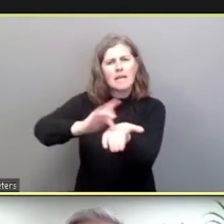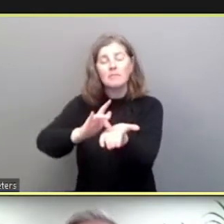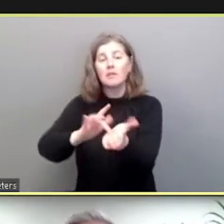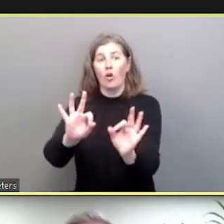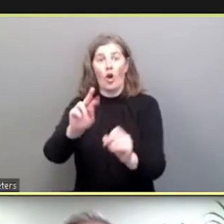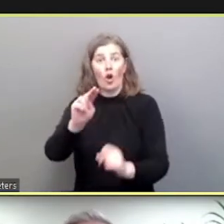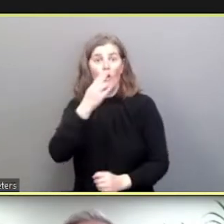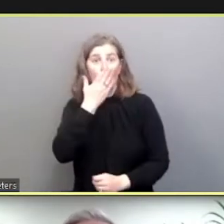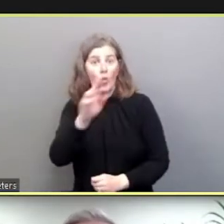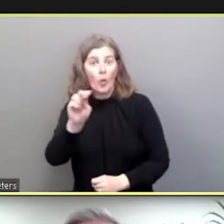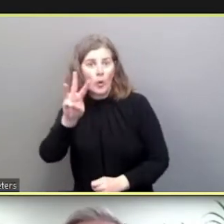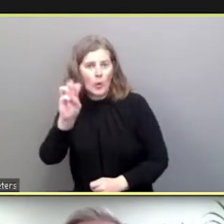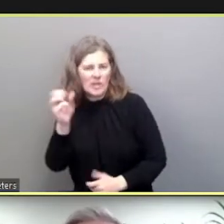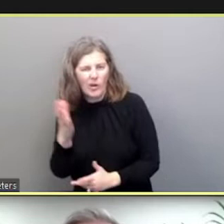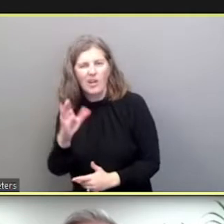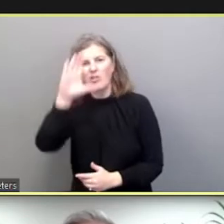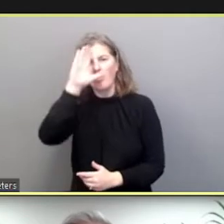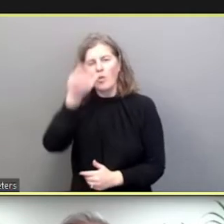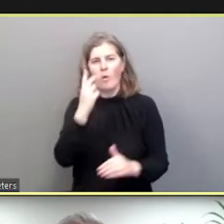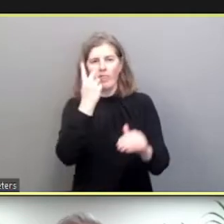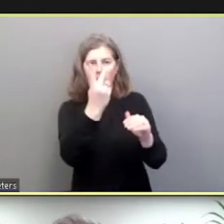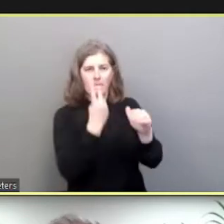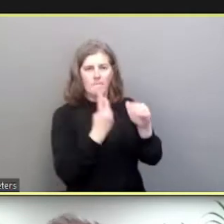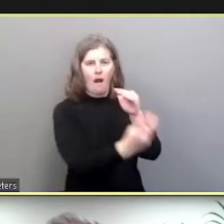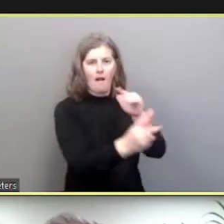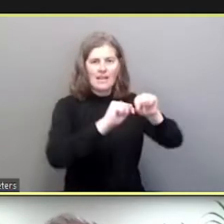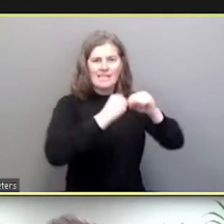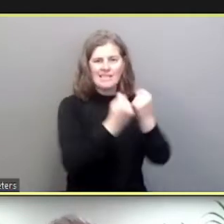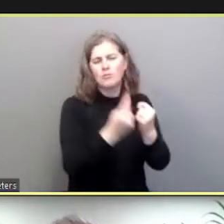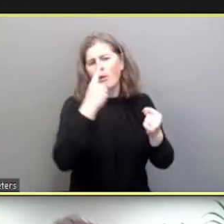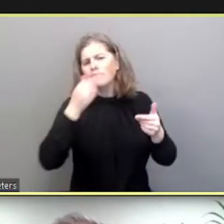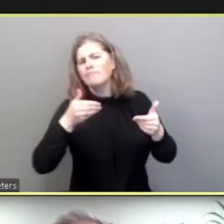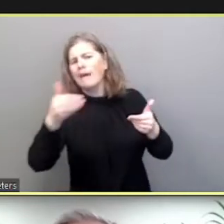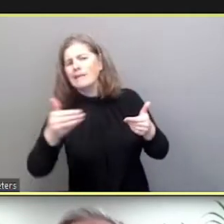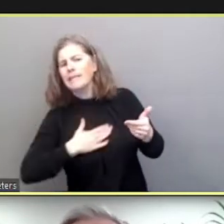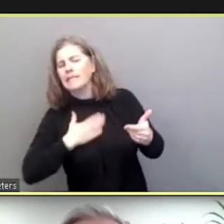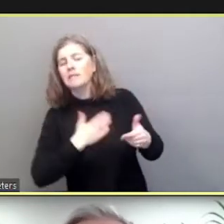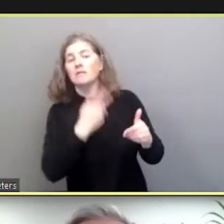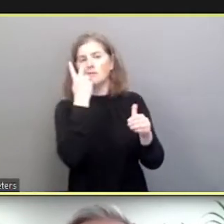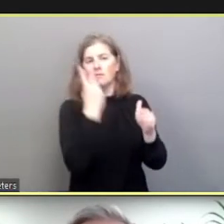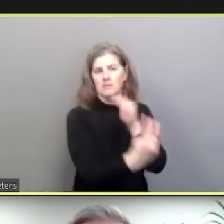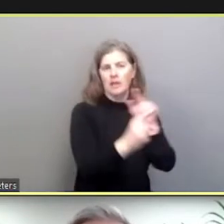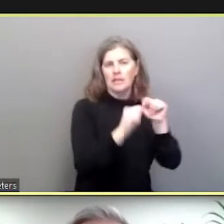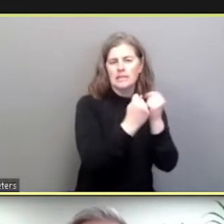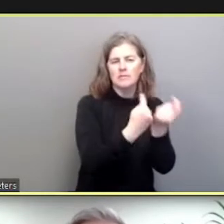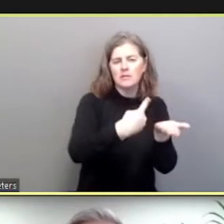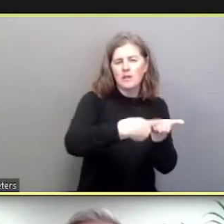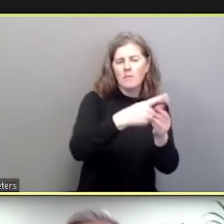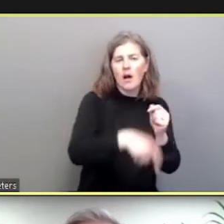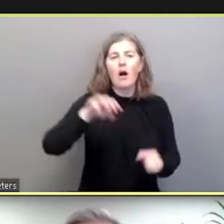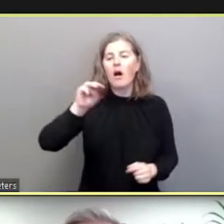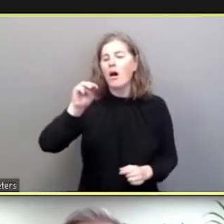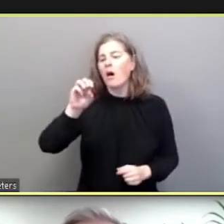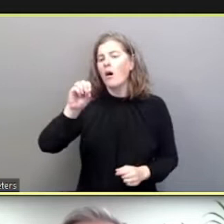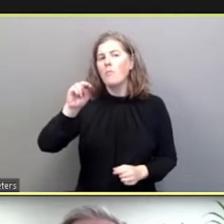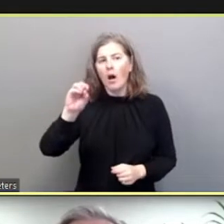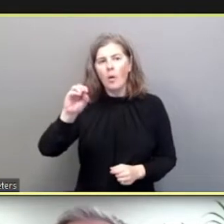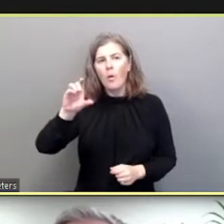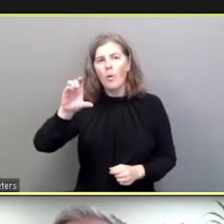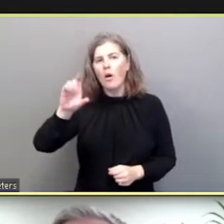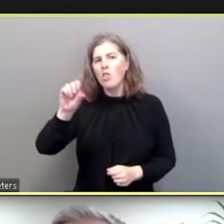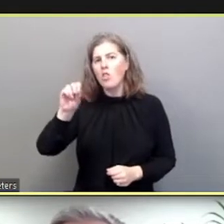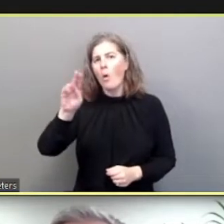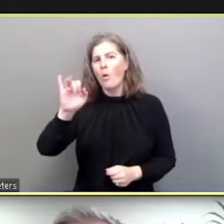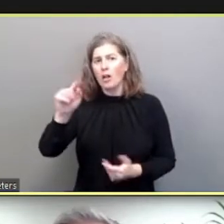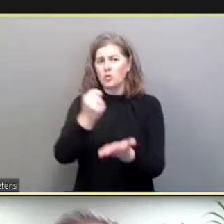there. You know, in our modeling team yesterday, you can go to the next slide. We talked about the fact that the monoclonal antibody treatments had a